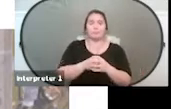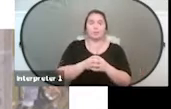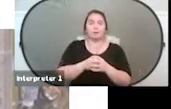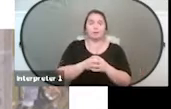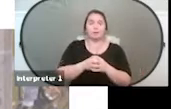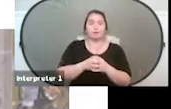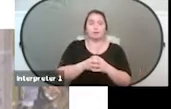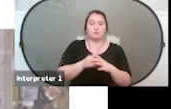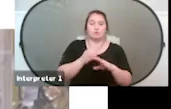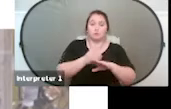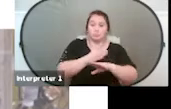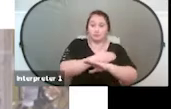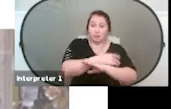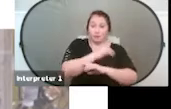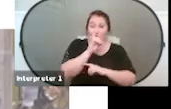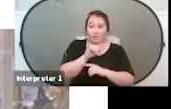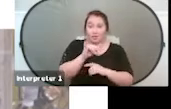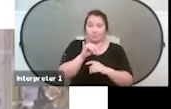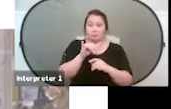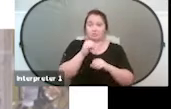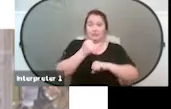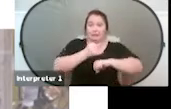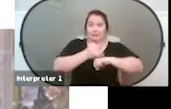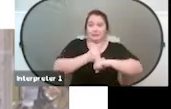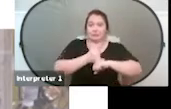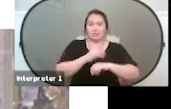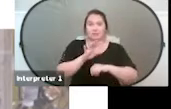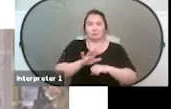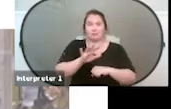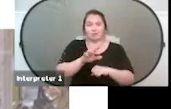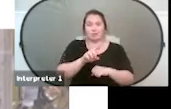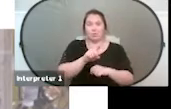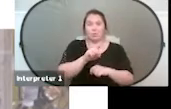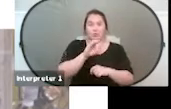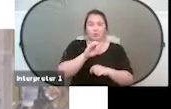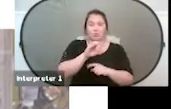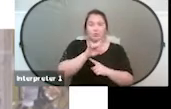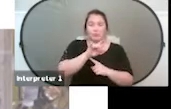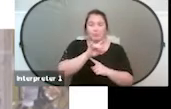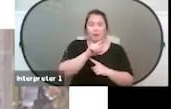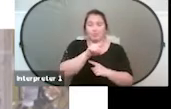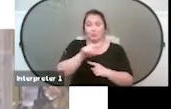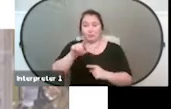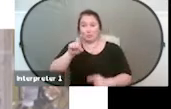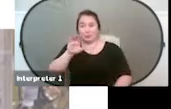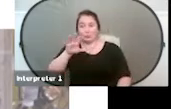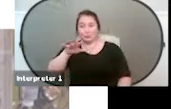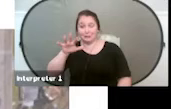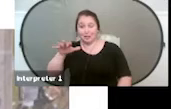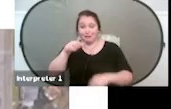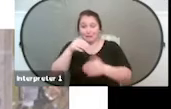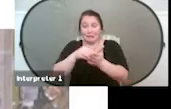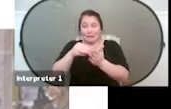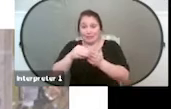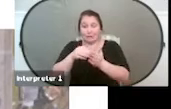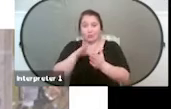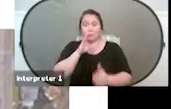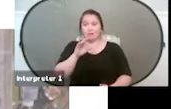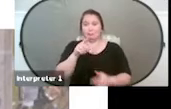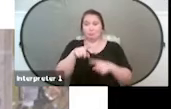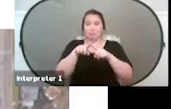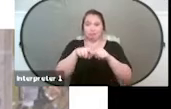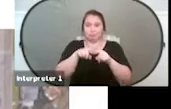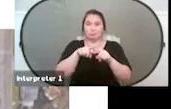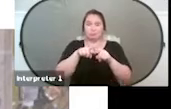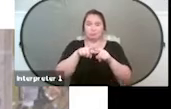this for a campus this size is anywhere from 125 to 155 million. And really that just depends on the